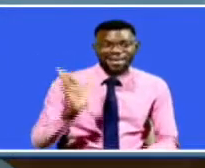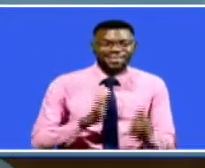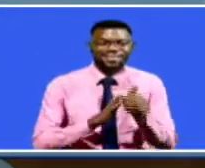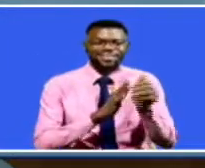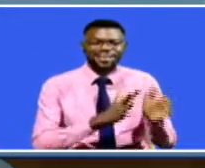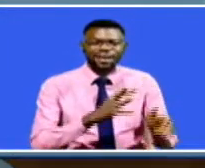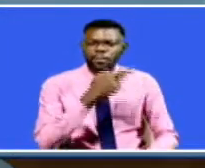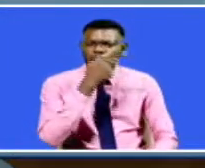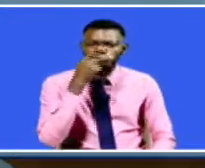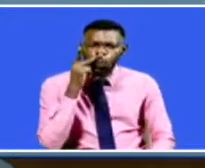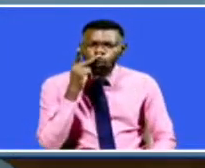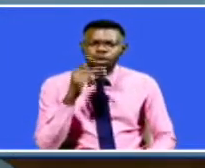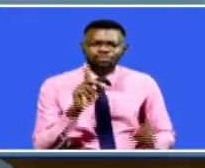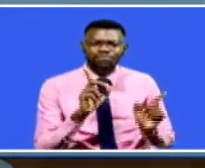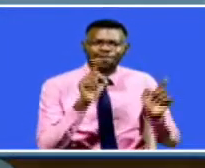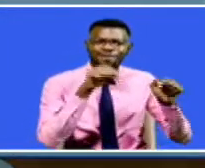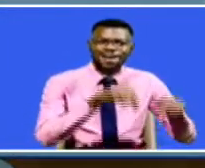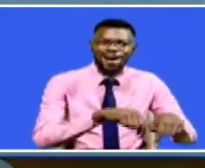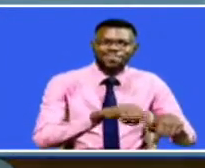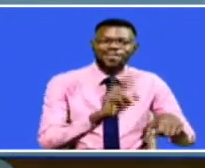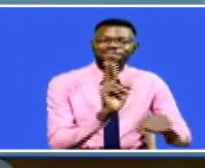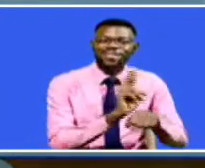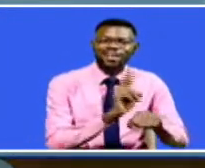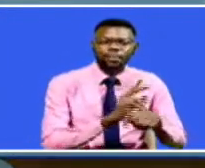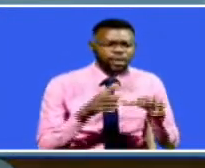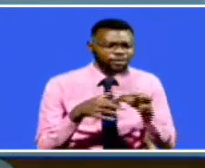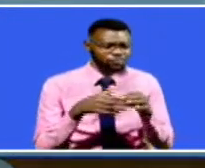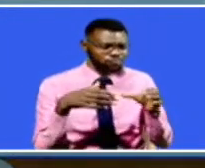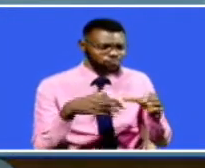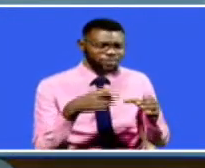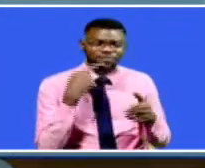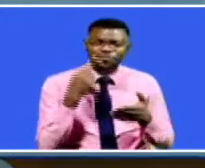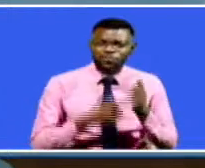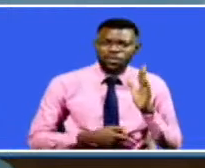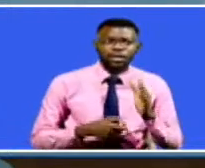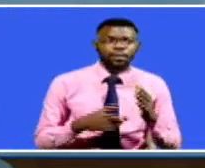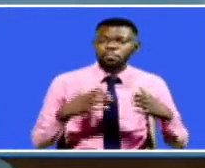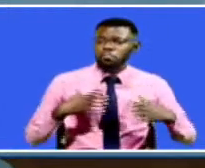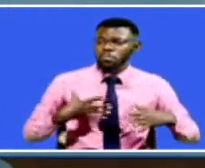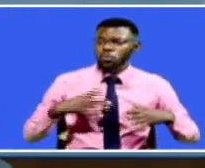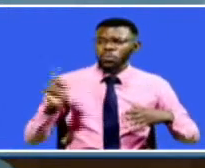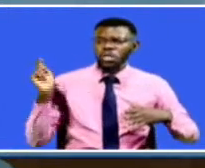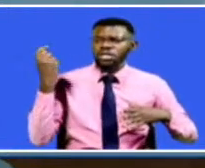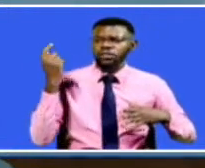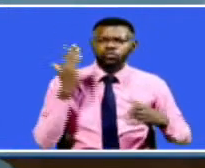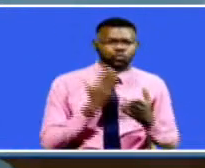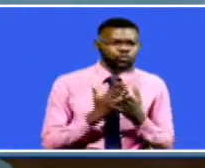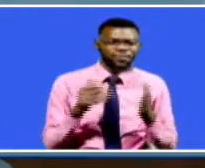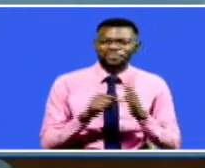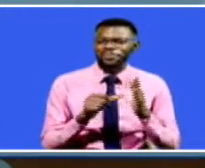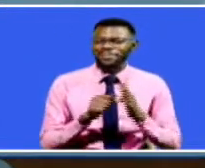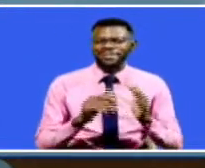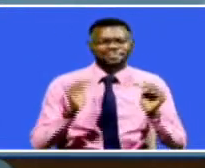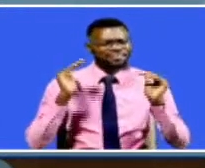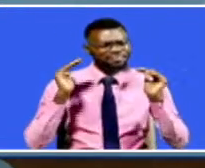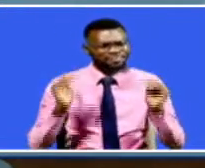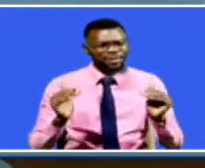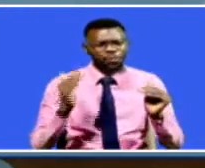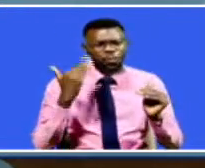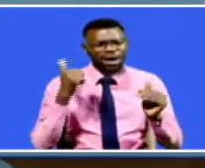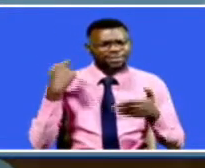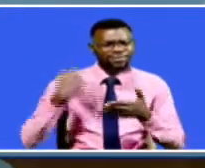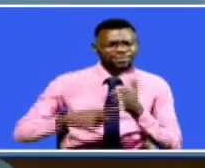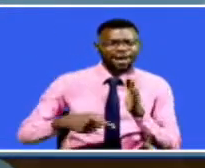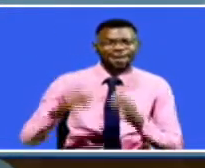in Luanda, Vihiga County, Azimio La Umoja says it is evident Kenyans are in a fix due to the high cost of living.